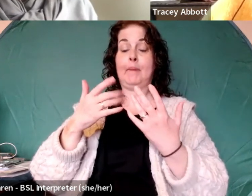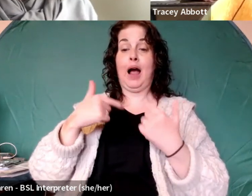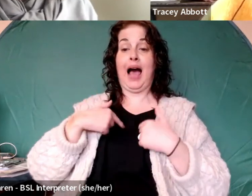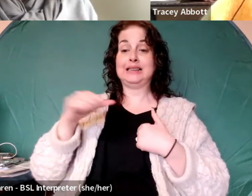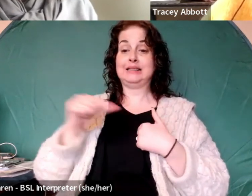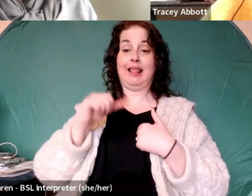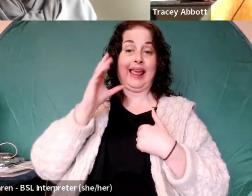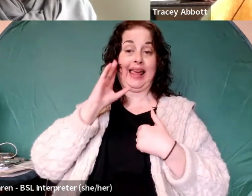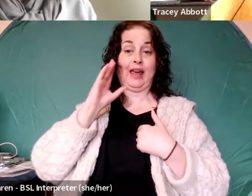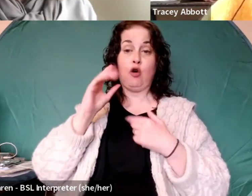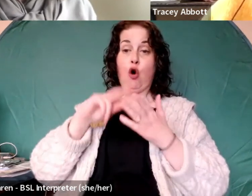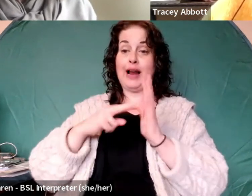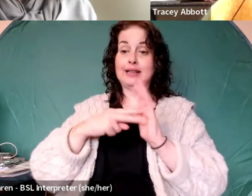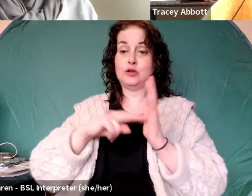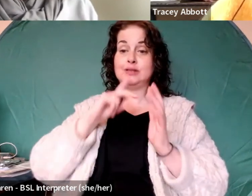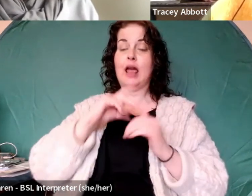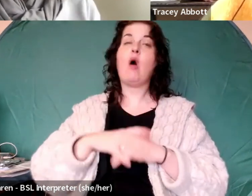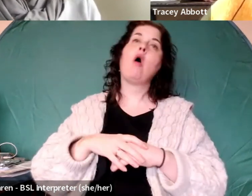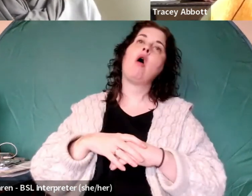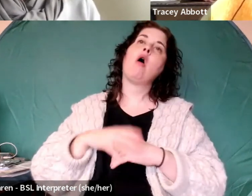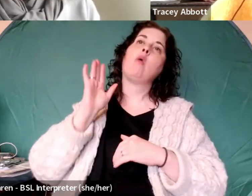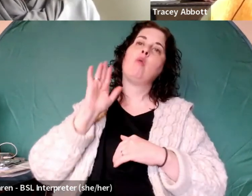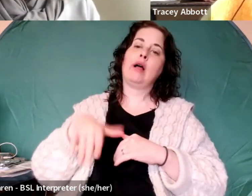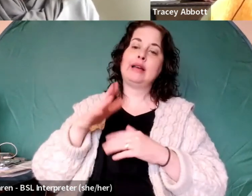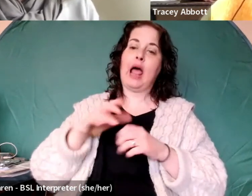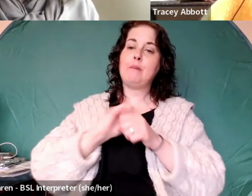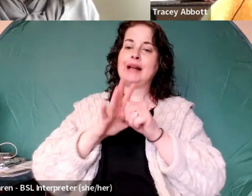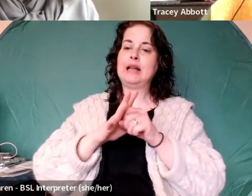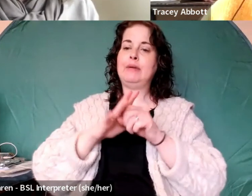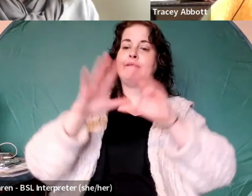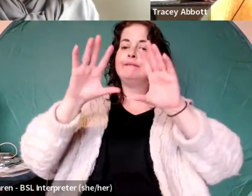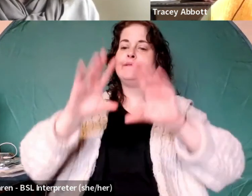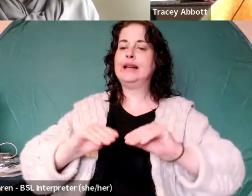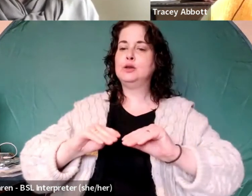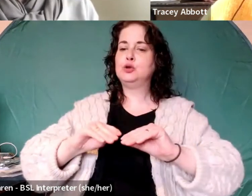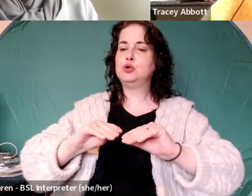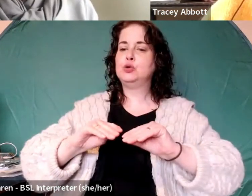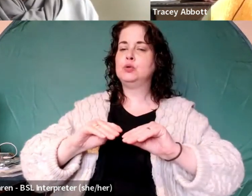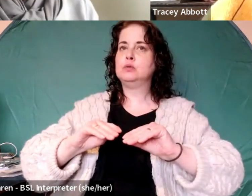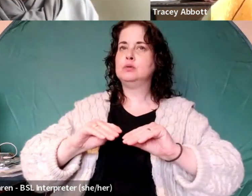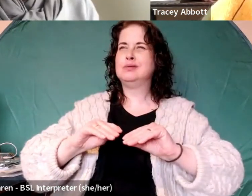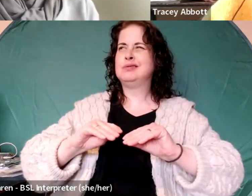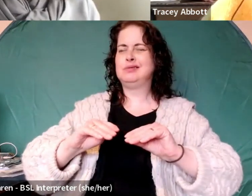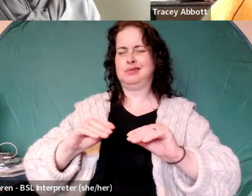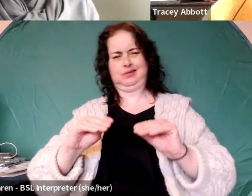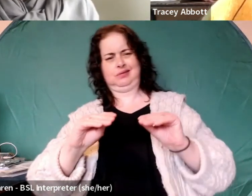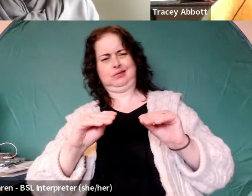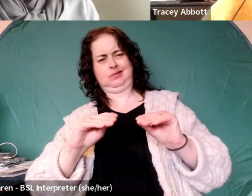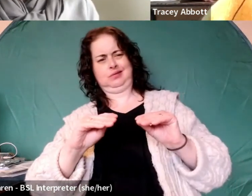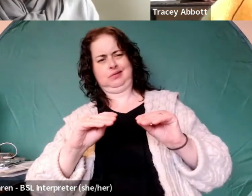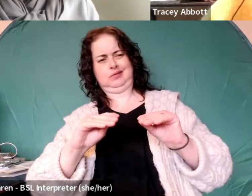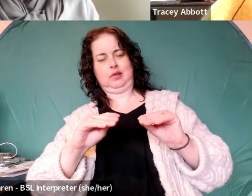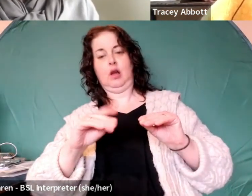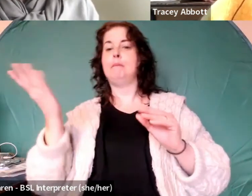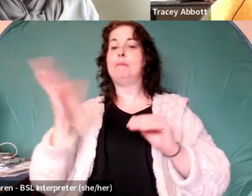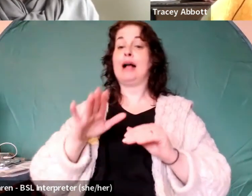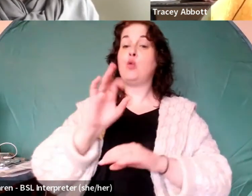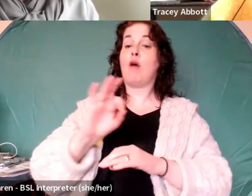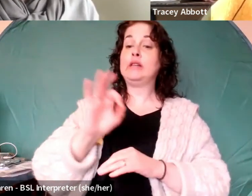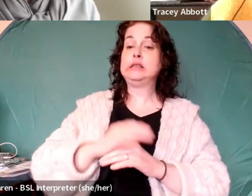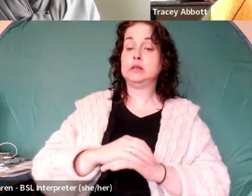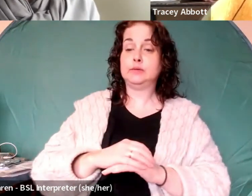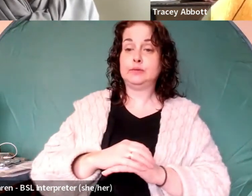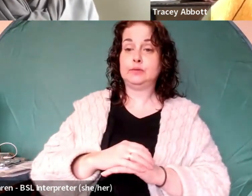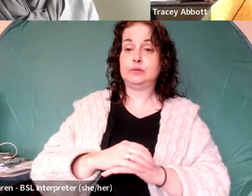hear organizations who are saying, oh well, now the pandemic's over, as if it it went away, everybody can come back in the office again. But